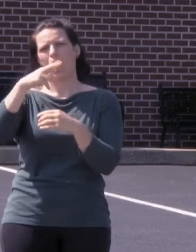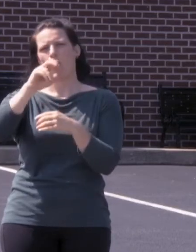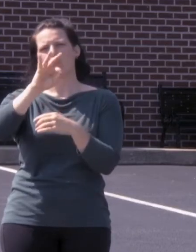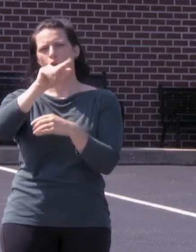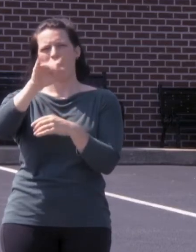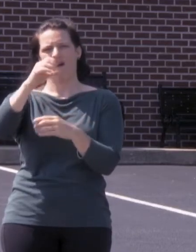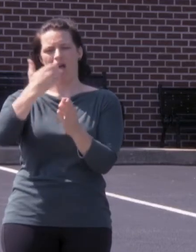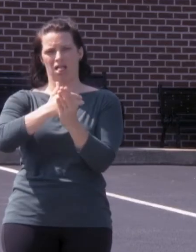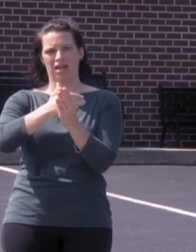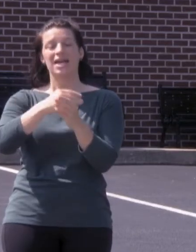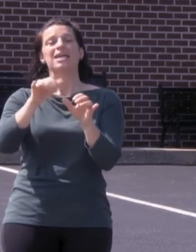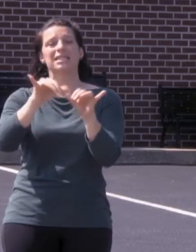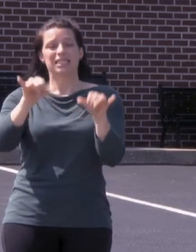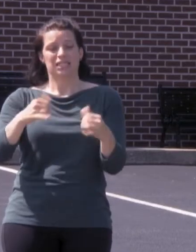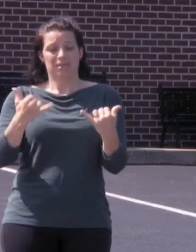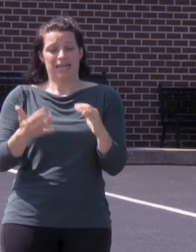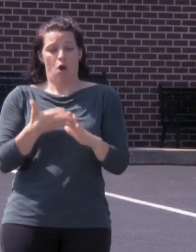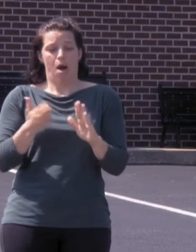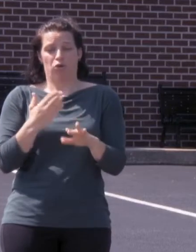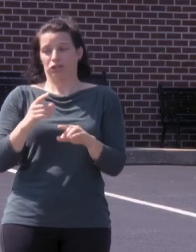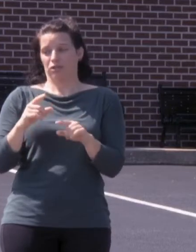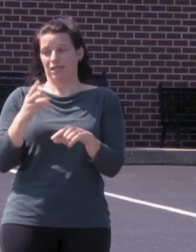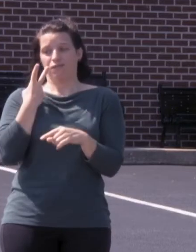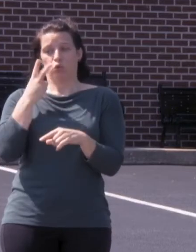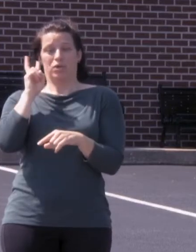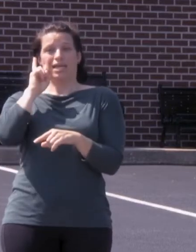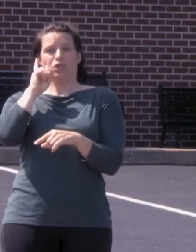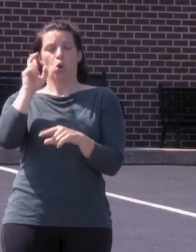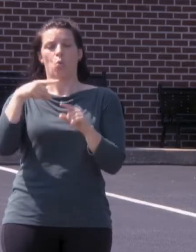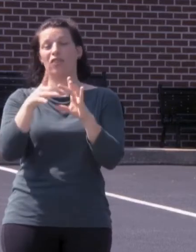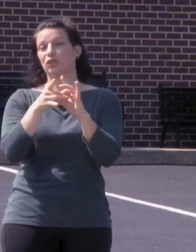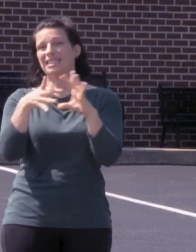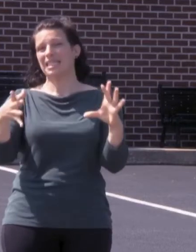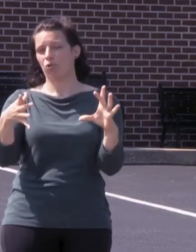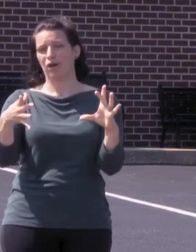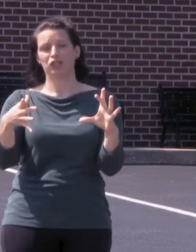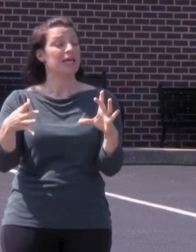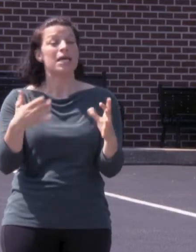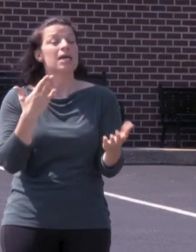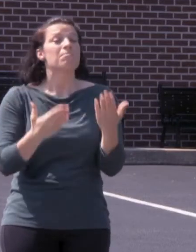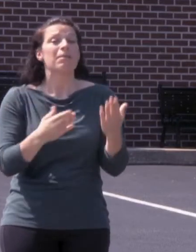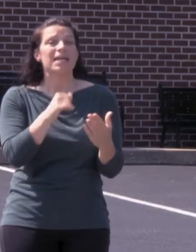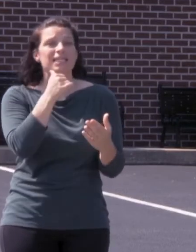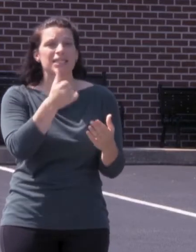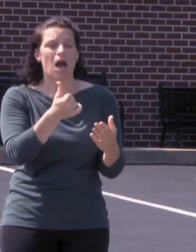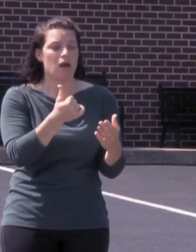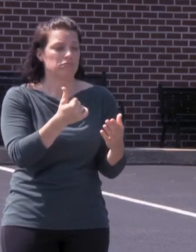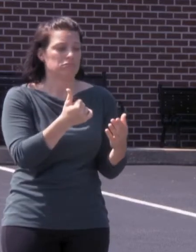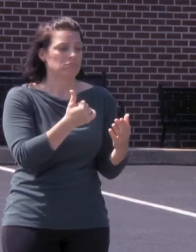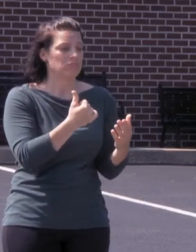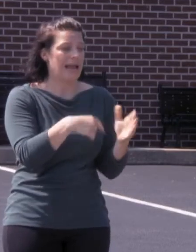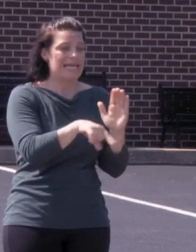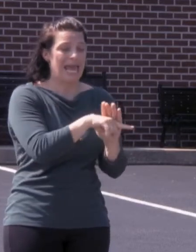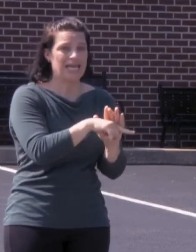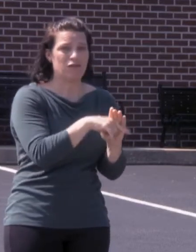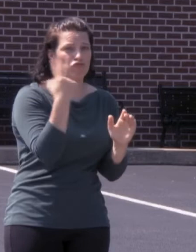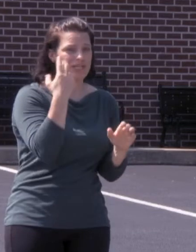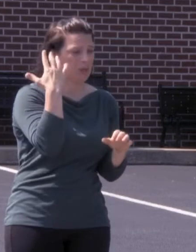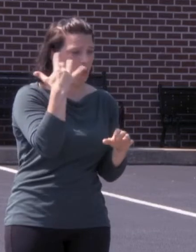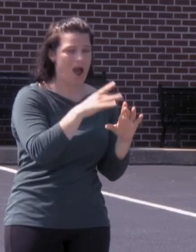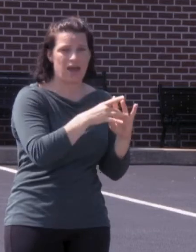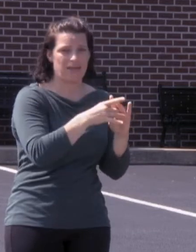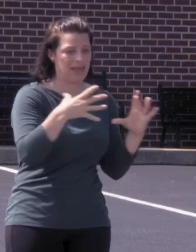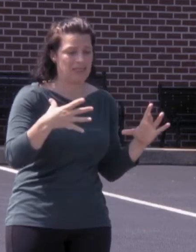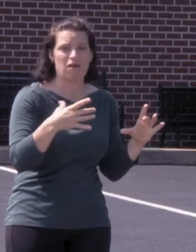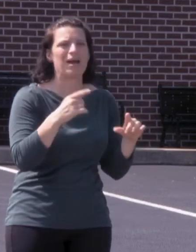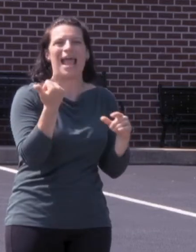system is now operational as of Wednesday. When there's a separation, and that could not necessarily be a separation for disciplinary purposes, but any